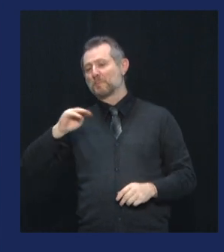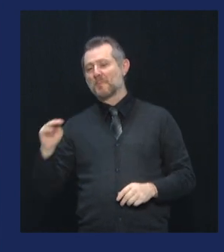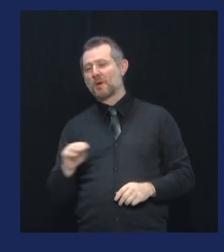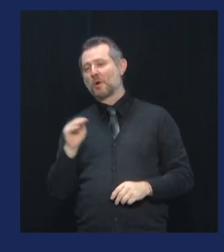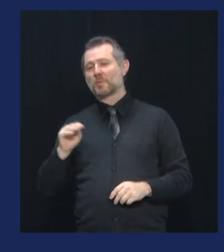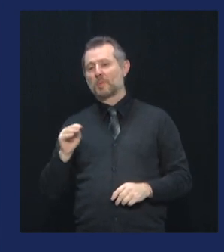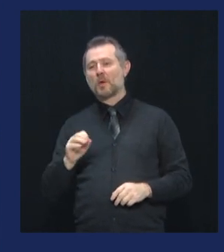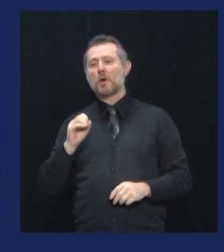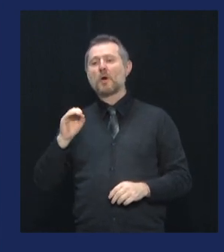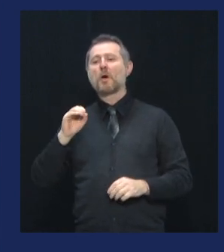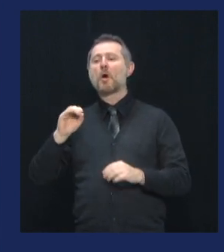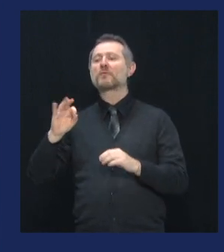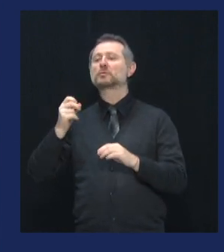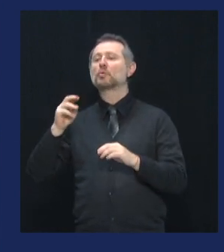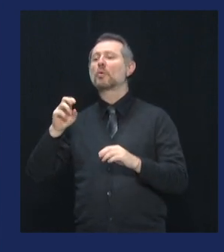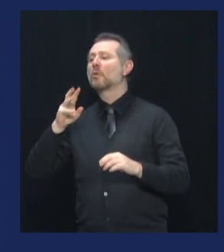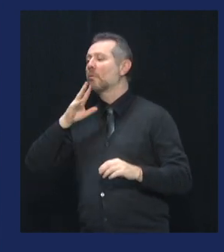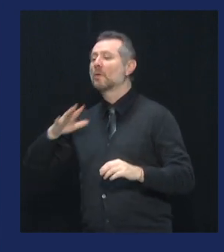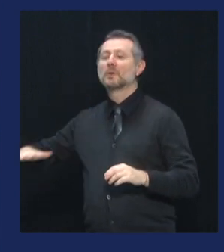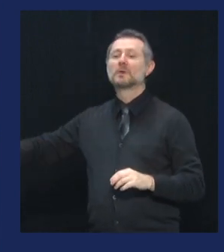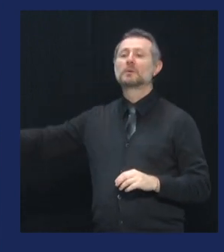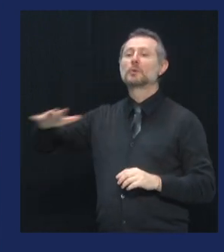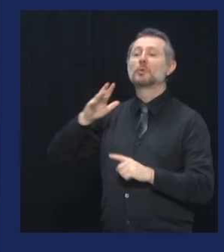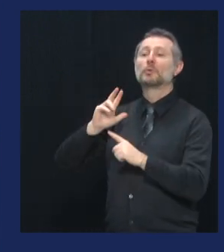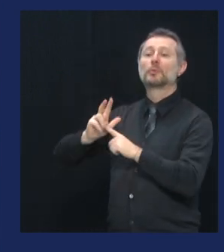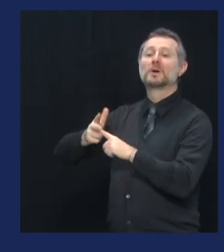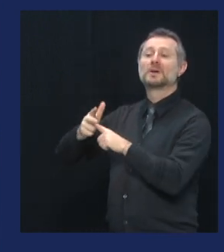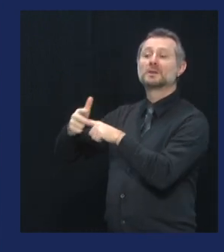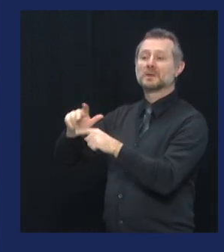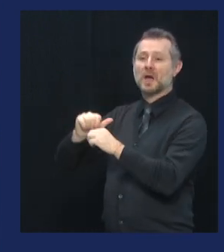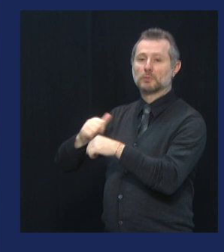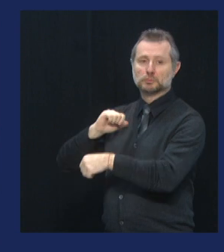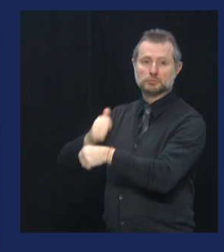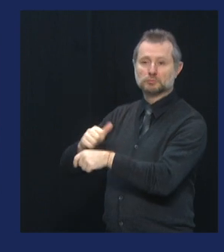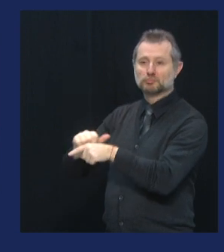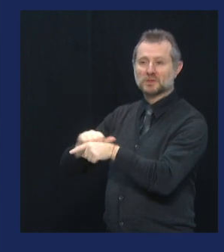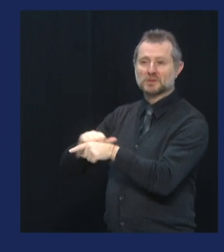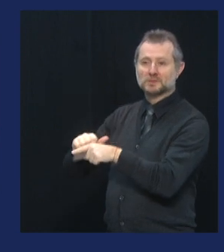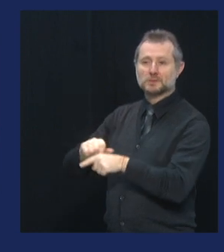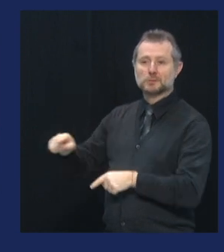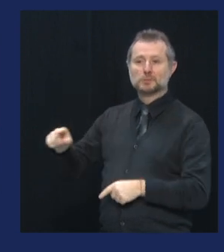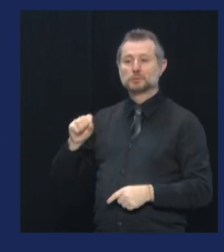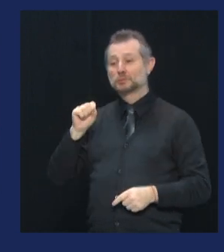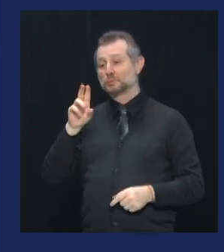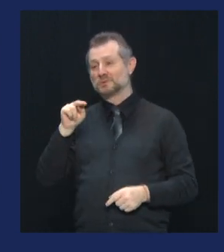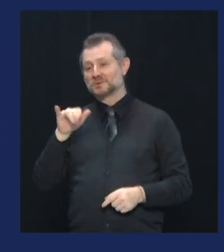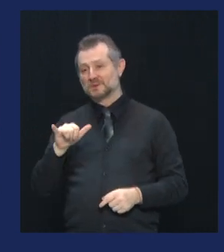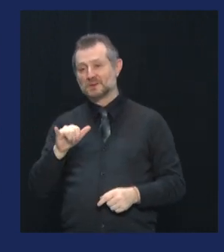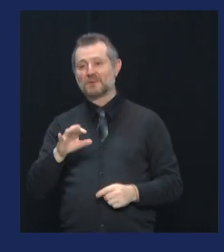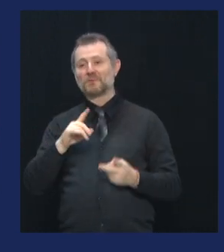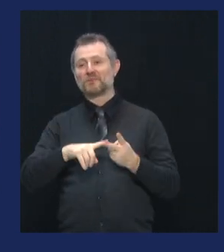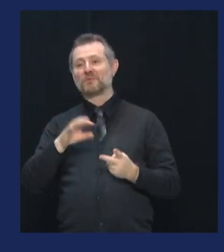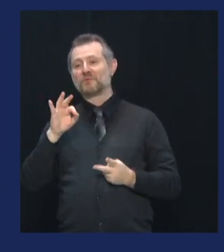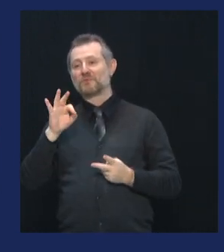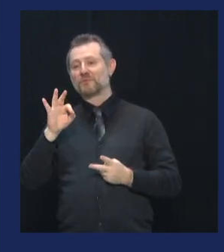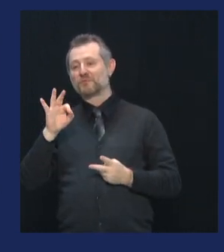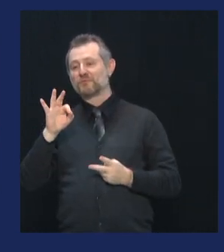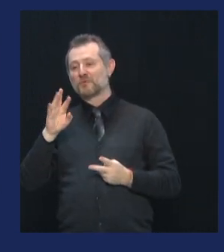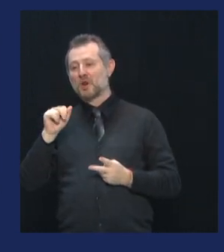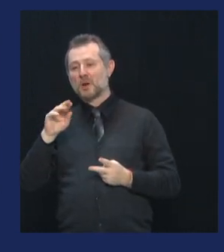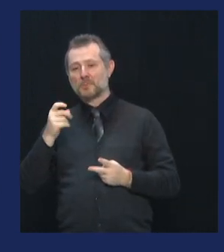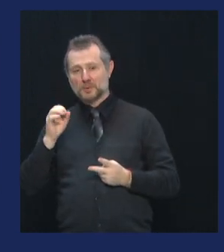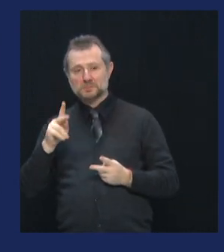training institute at SUNY Stony Brook and Farmingdale State College that will begin certifying and